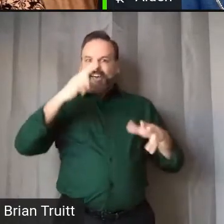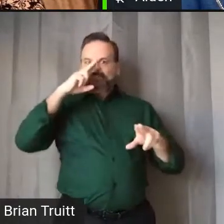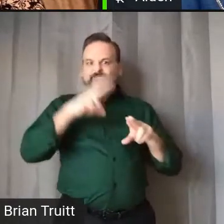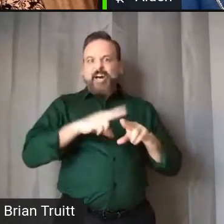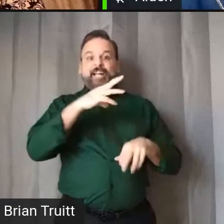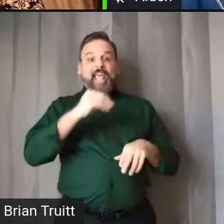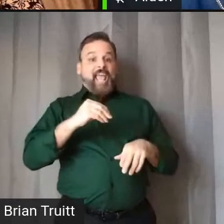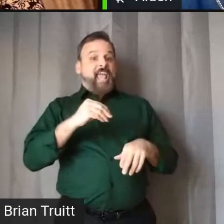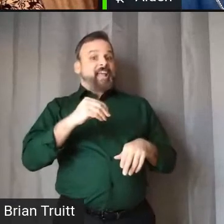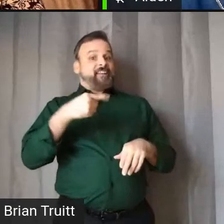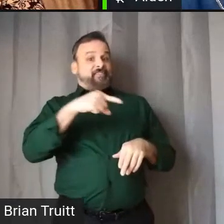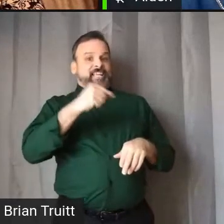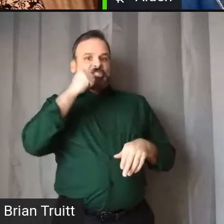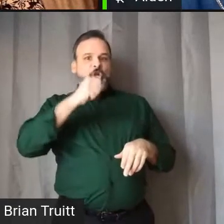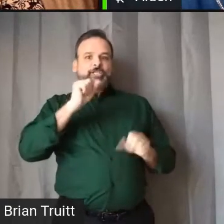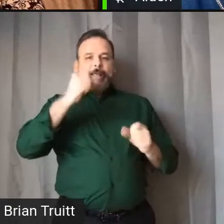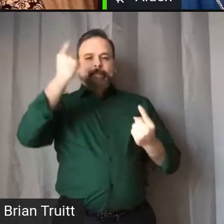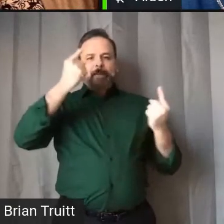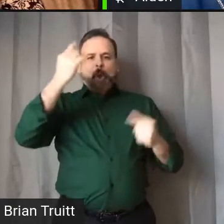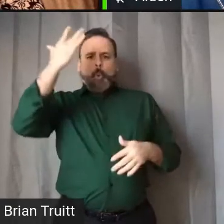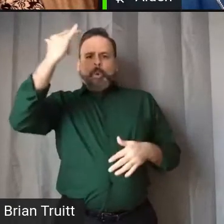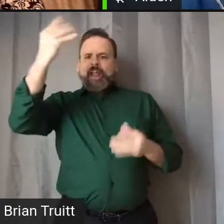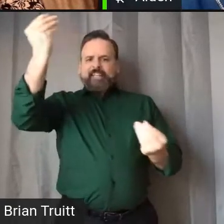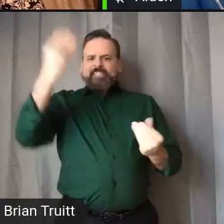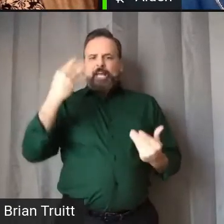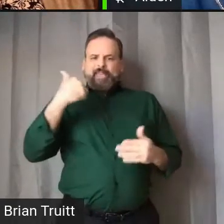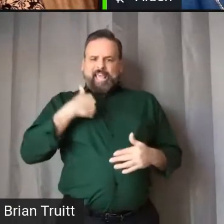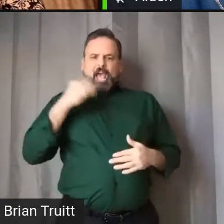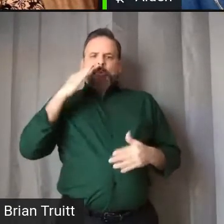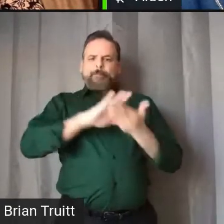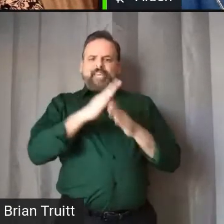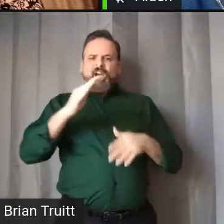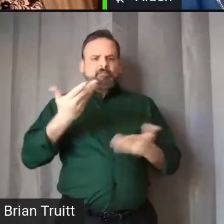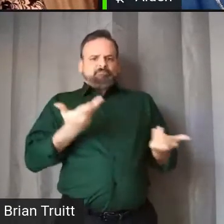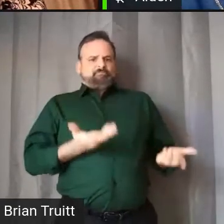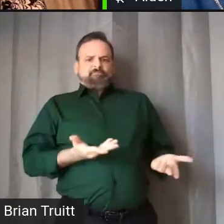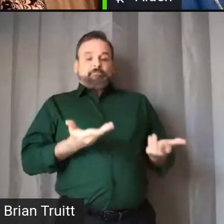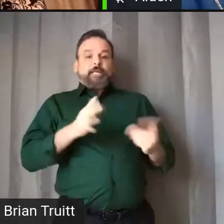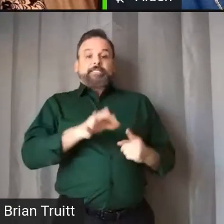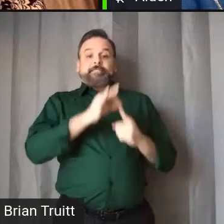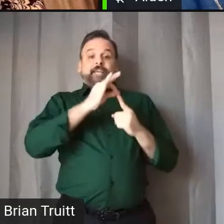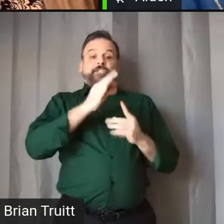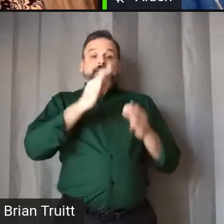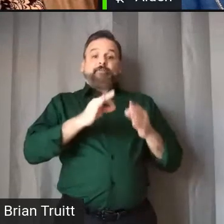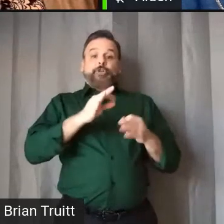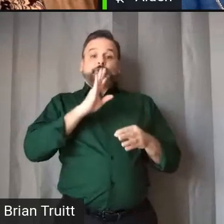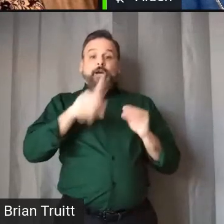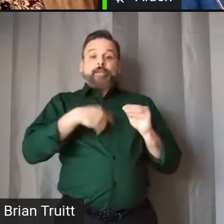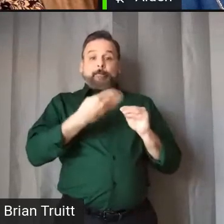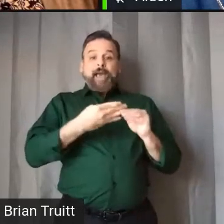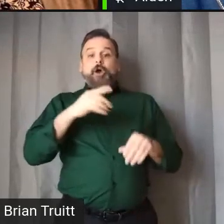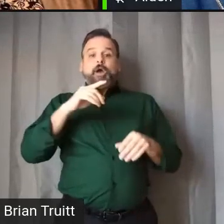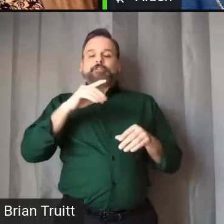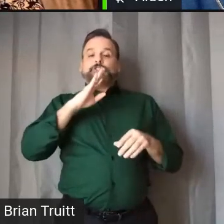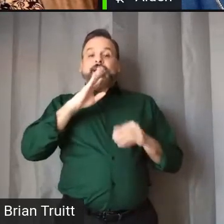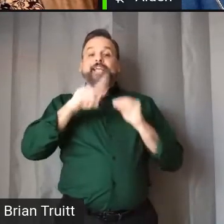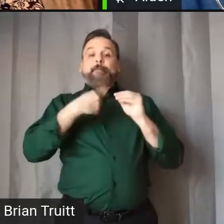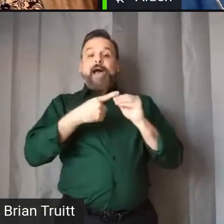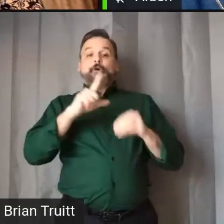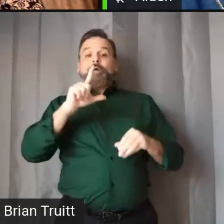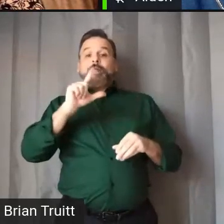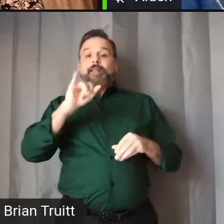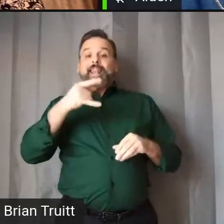about why have I been told that this is what I'm going to become, especially when we're talking about Latina girls, what we get told growing